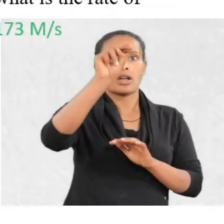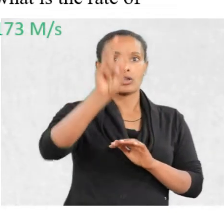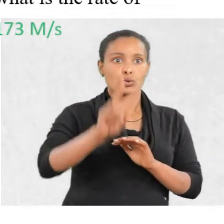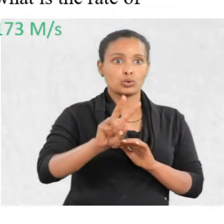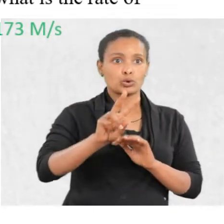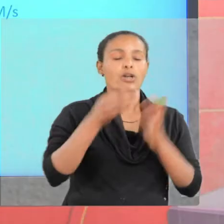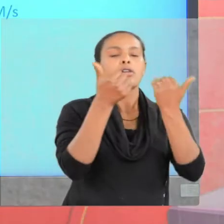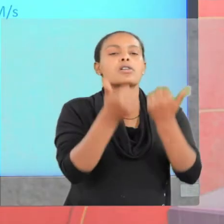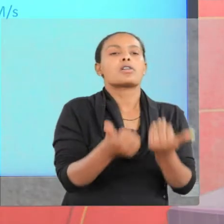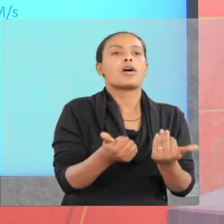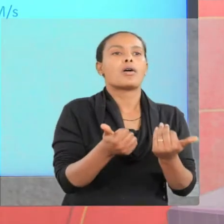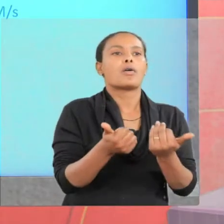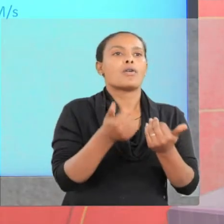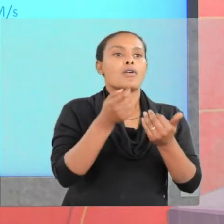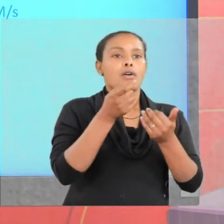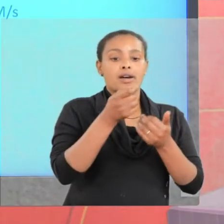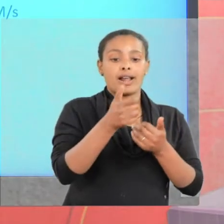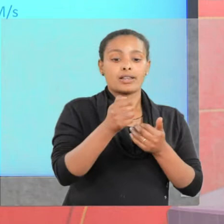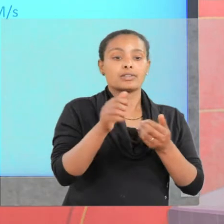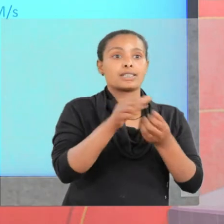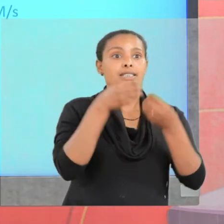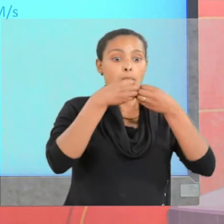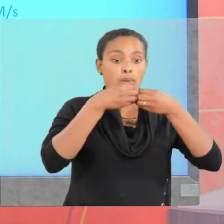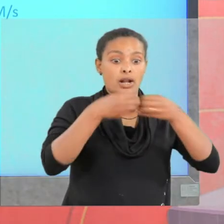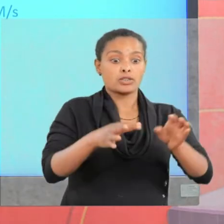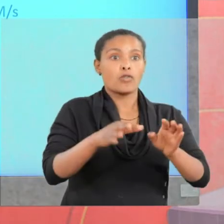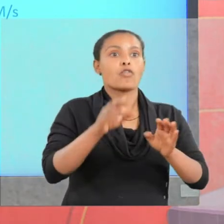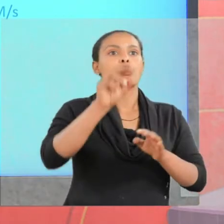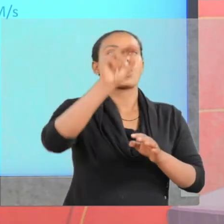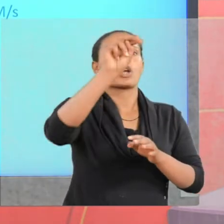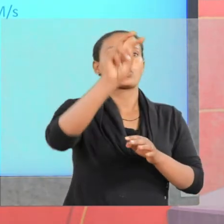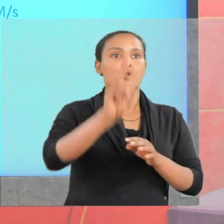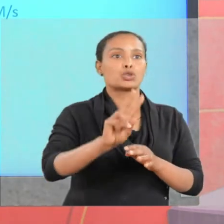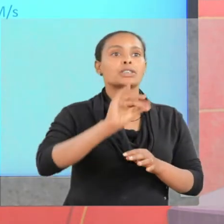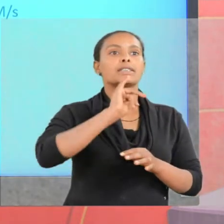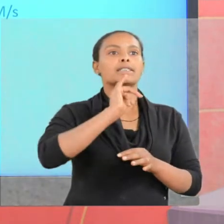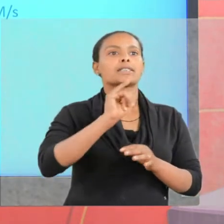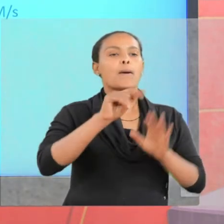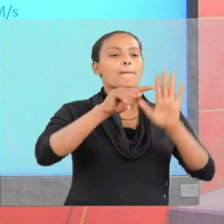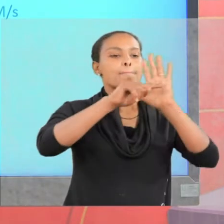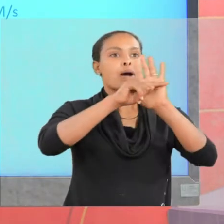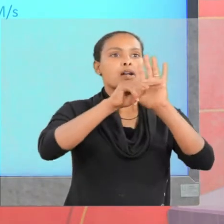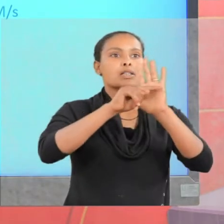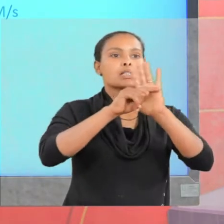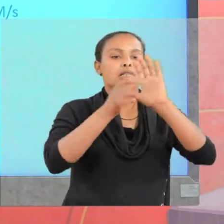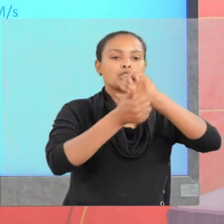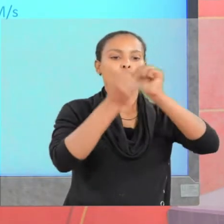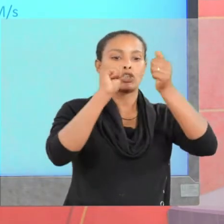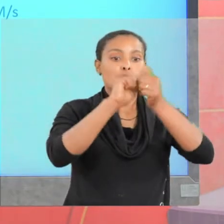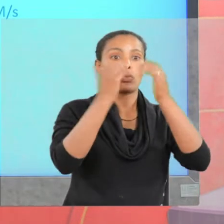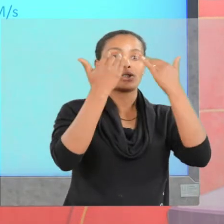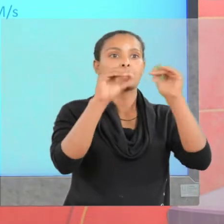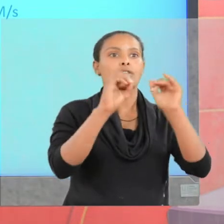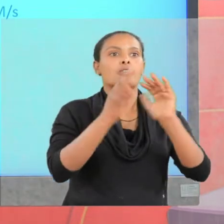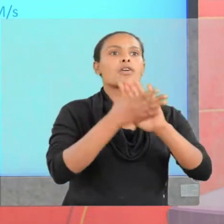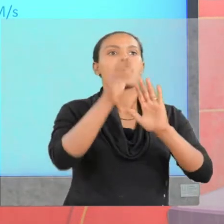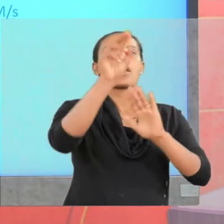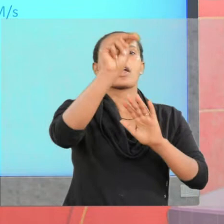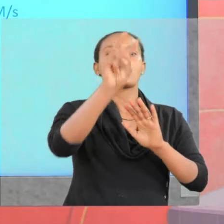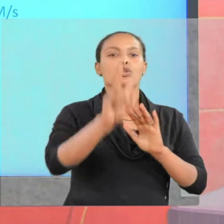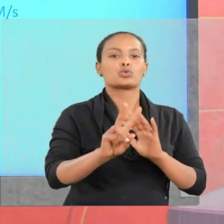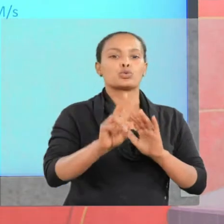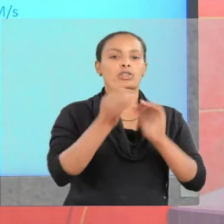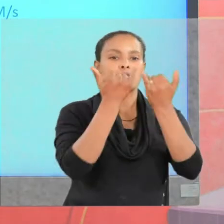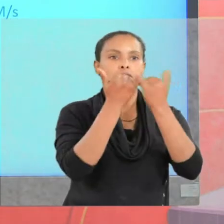Now, rate of disappearance of nitrogen is minus change in concentration of N2 divided